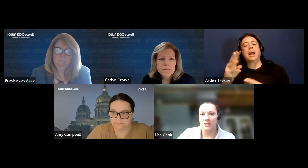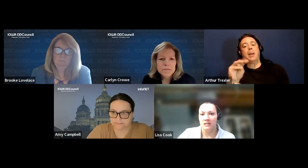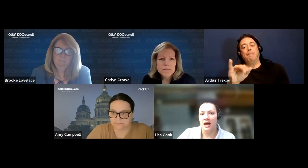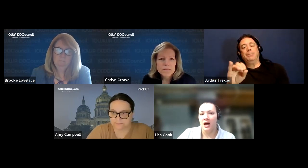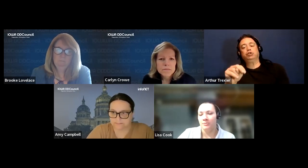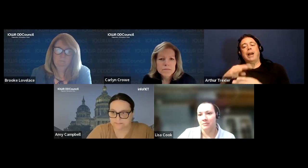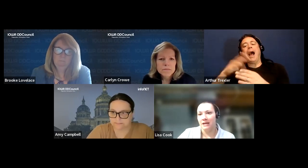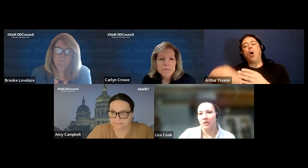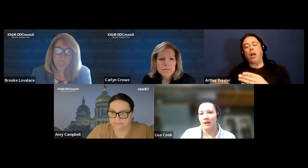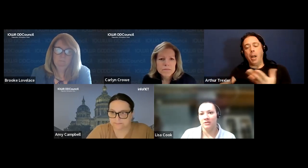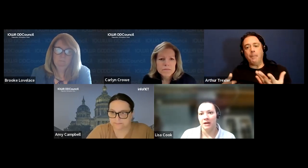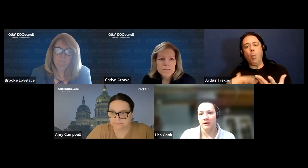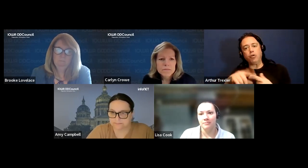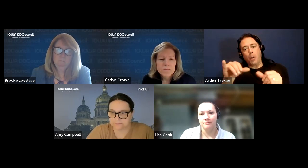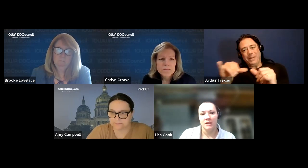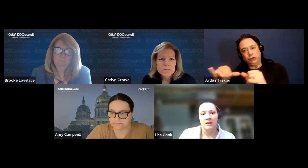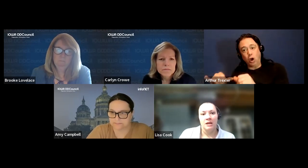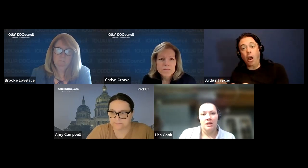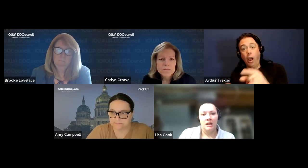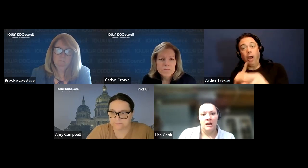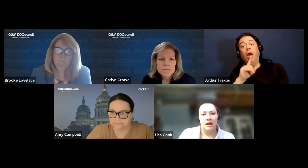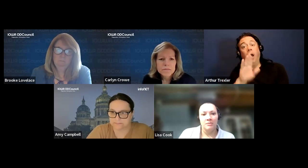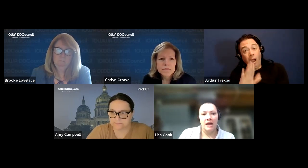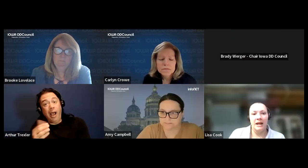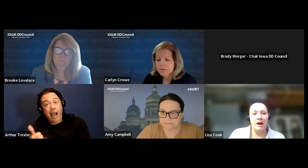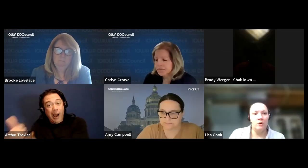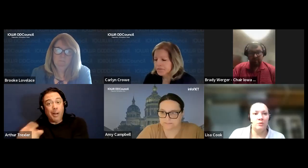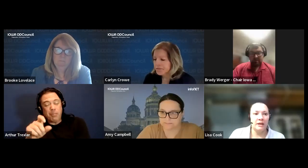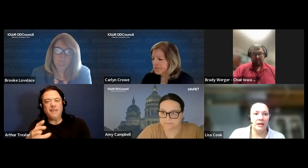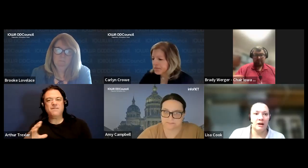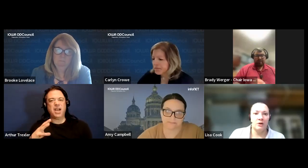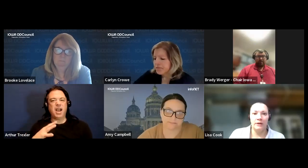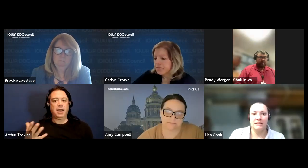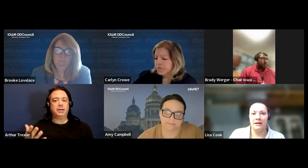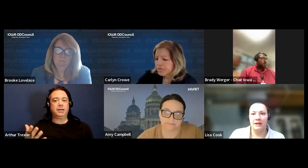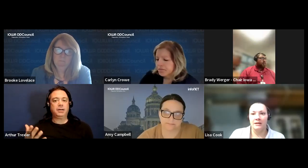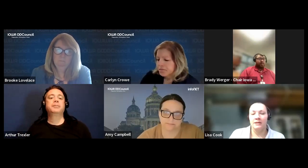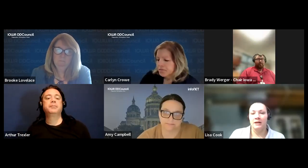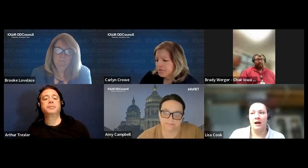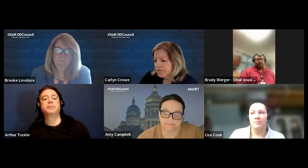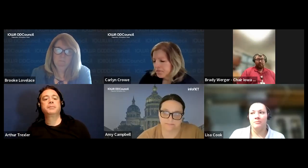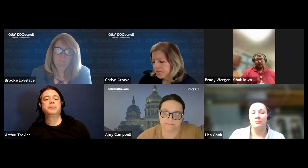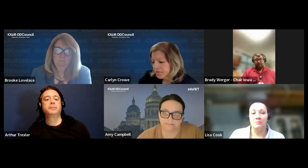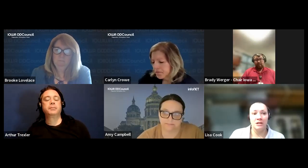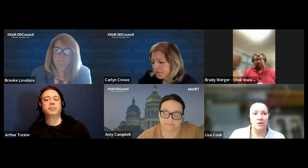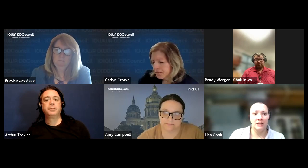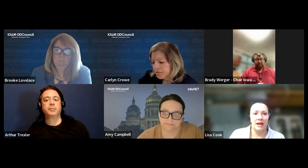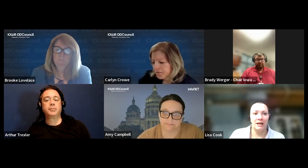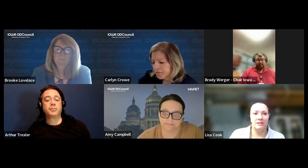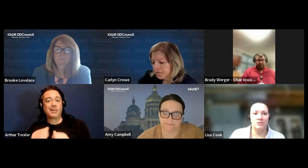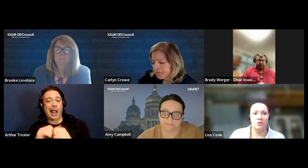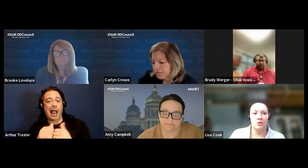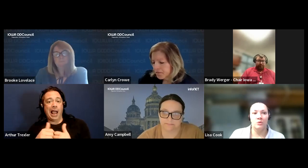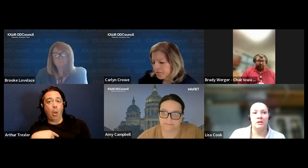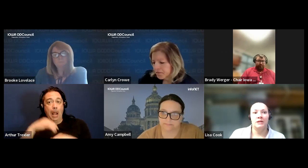which activities help to make lives better. And how we are going to be measuring